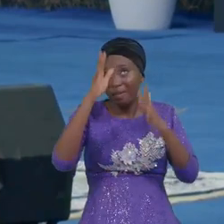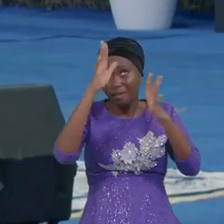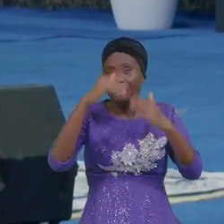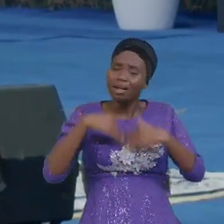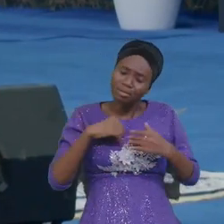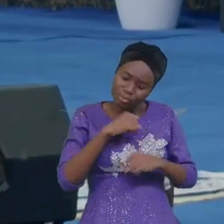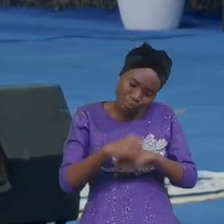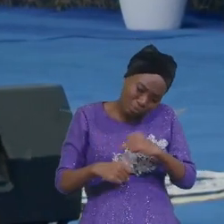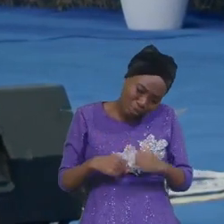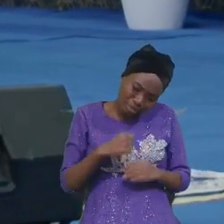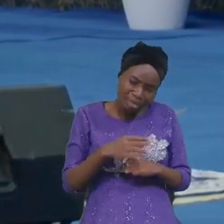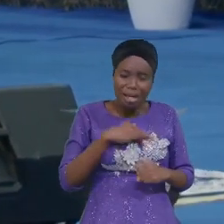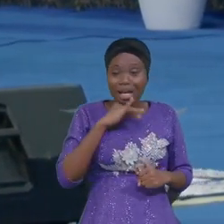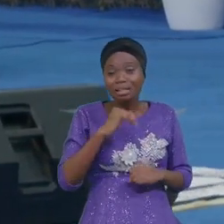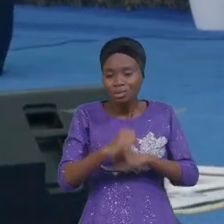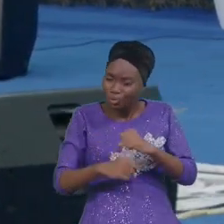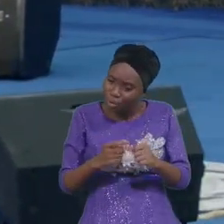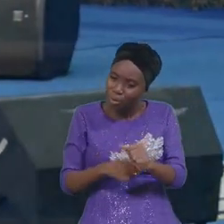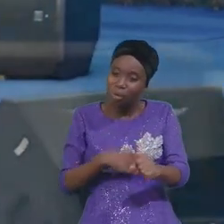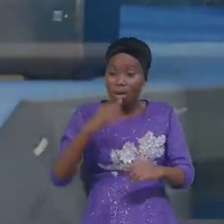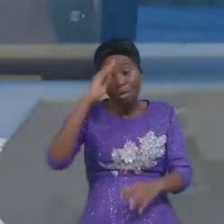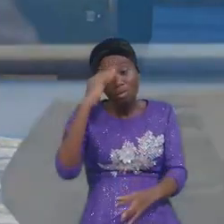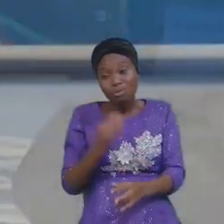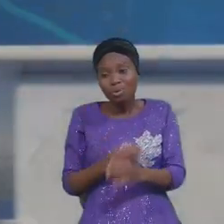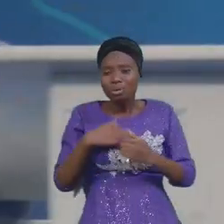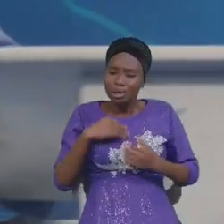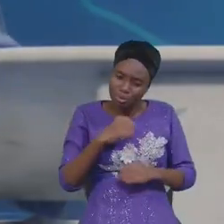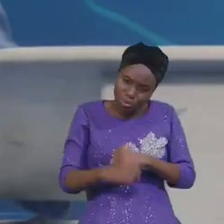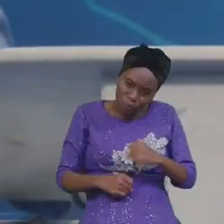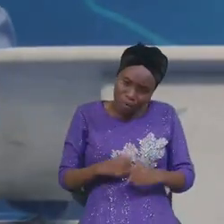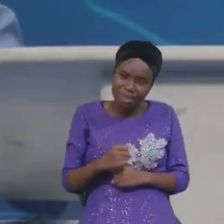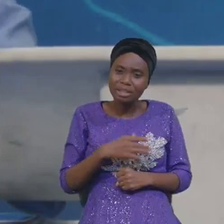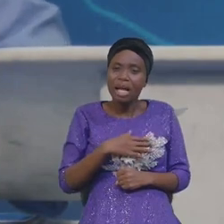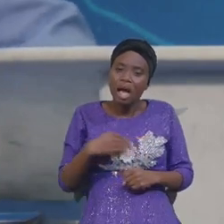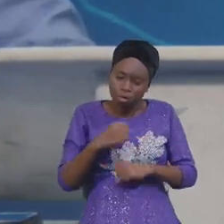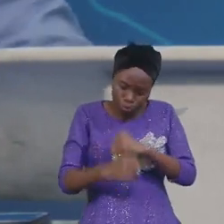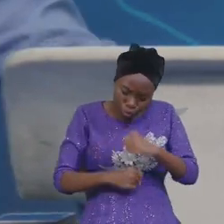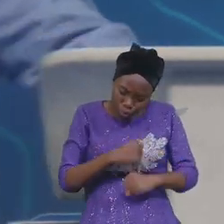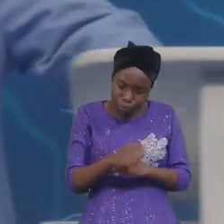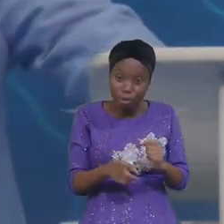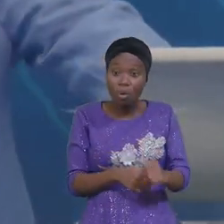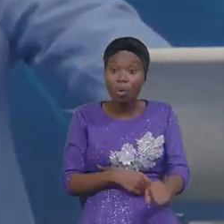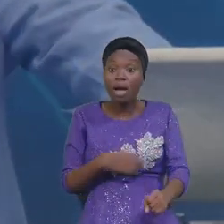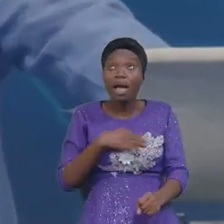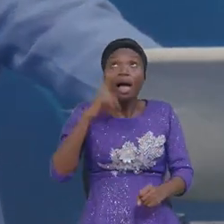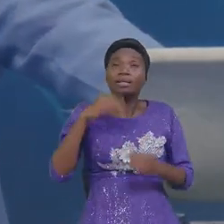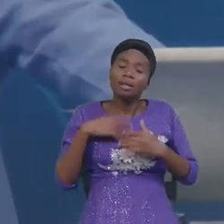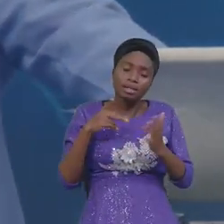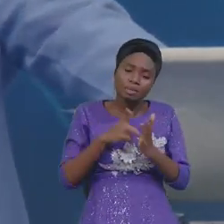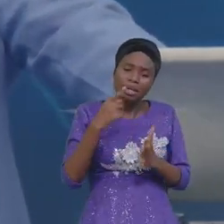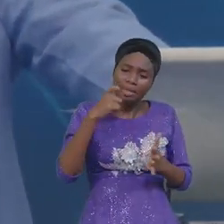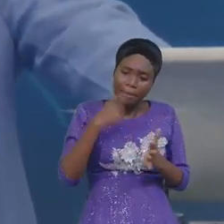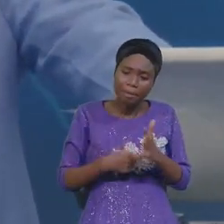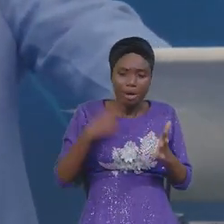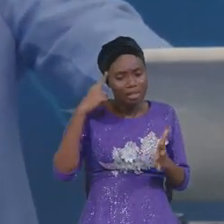is suffering long. The Son has suffered and suffering long, and he has paid the price for